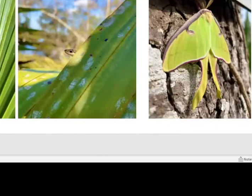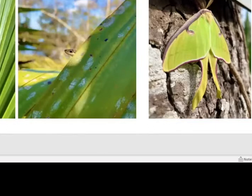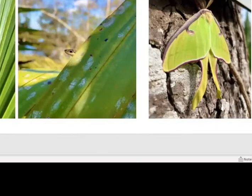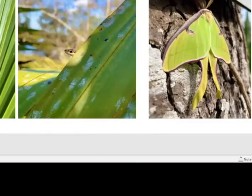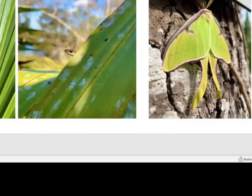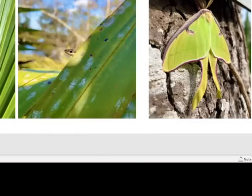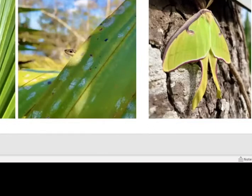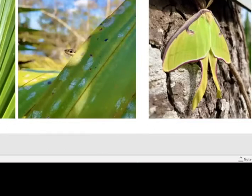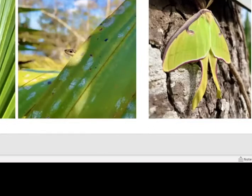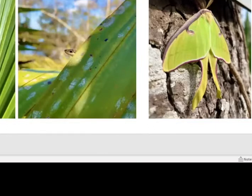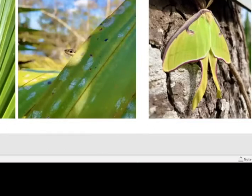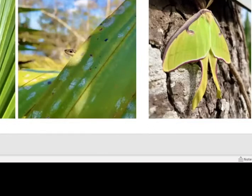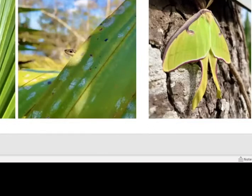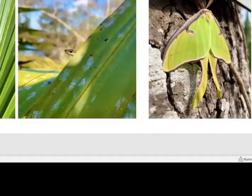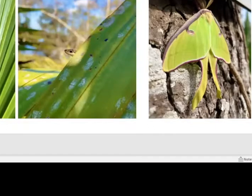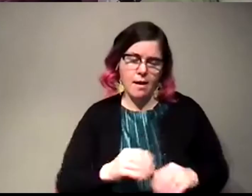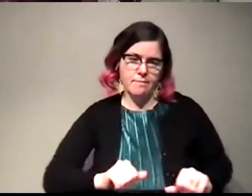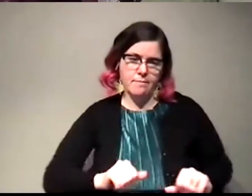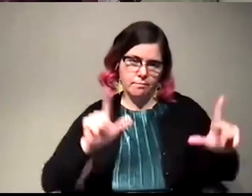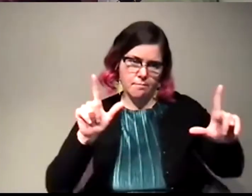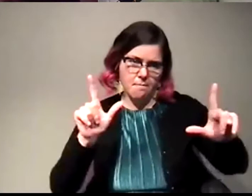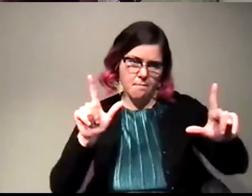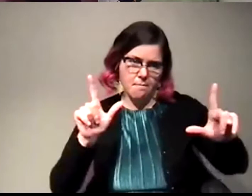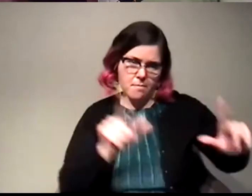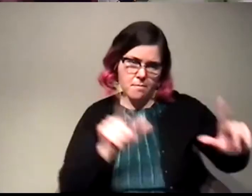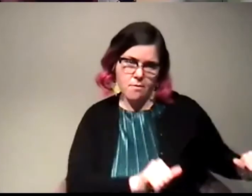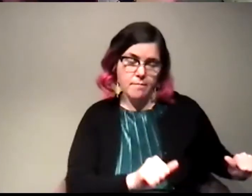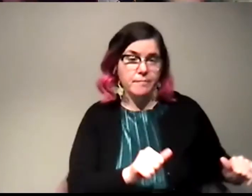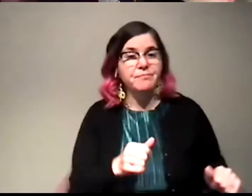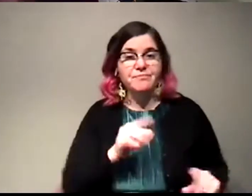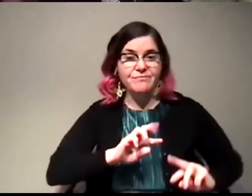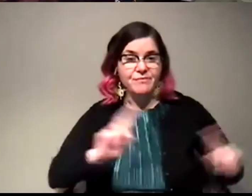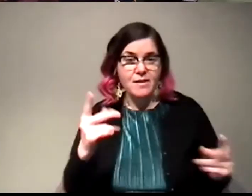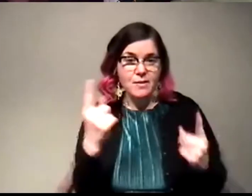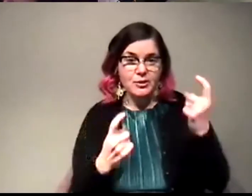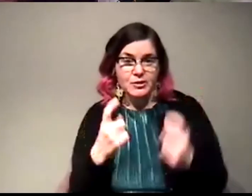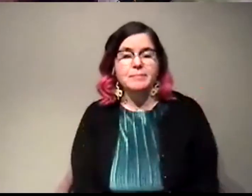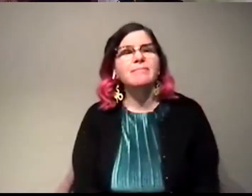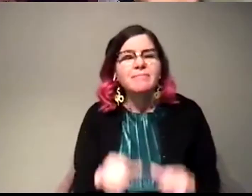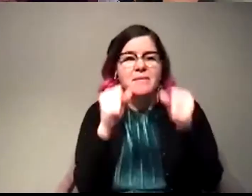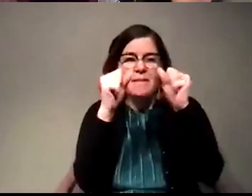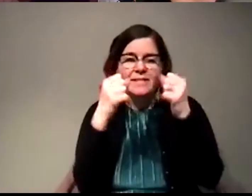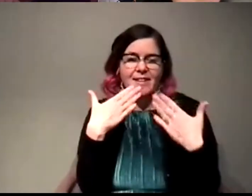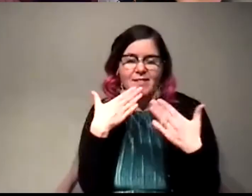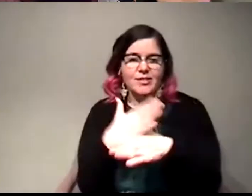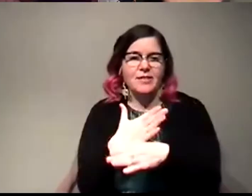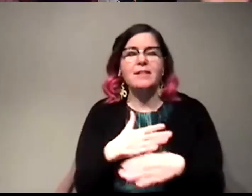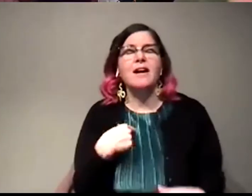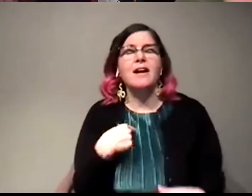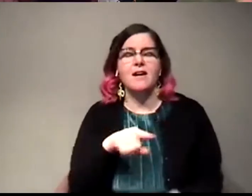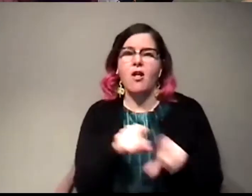will stop sharing my screen and take any questions that you guys have. Amazing. Thank you for sharing that with us. I am also a